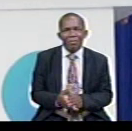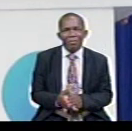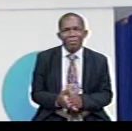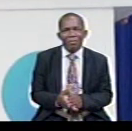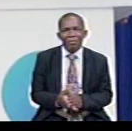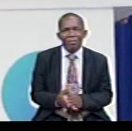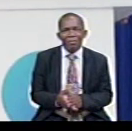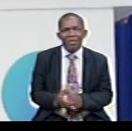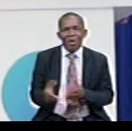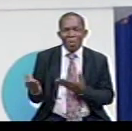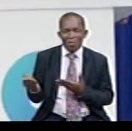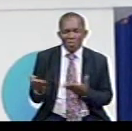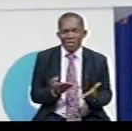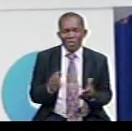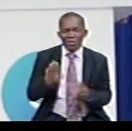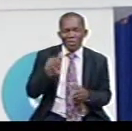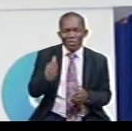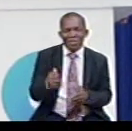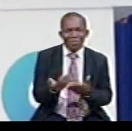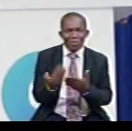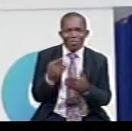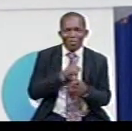Bring yourself before the Lord.